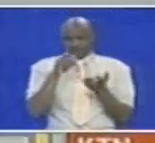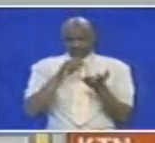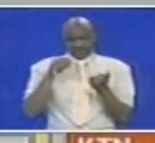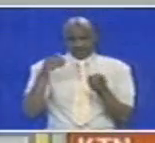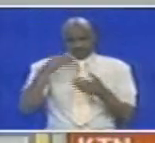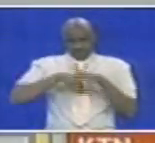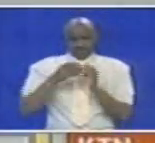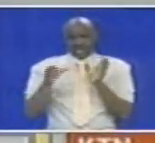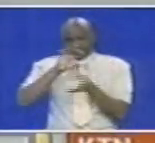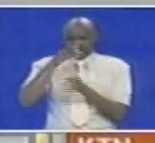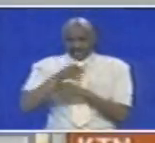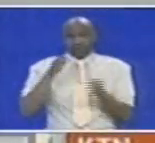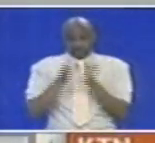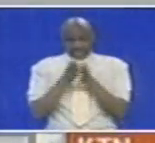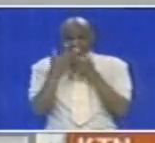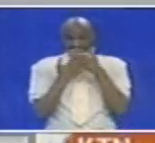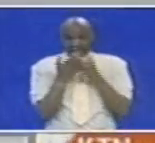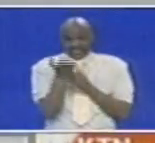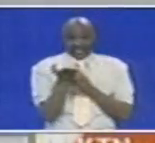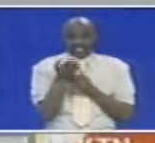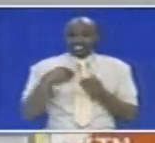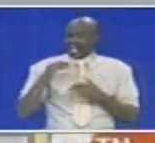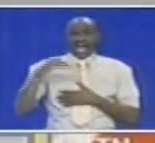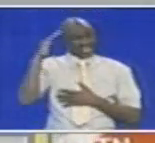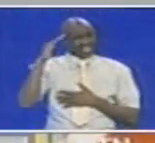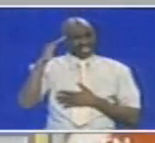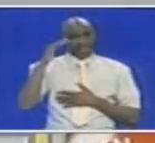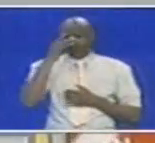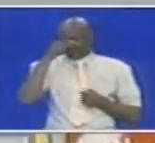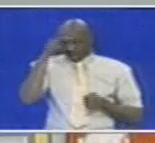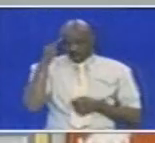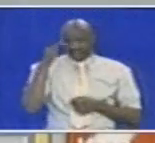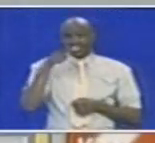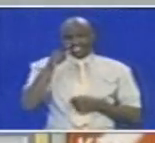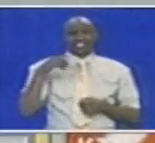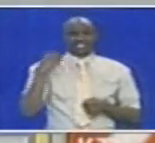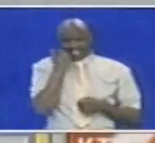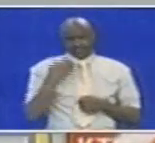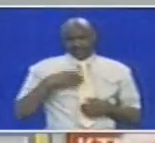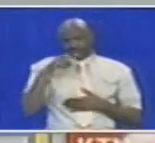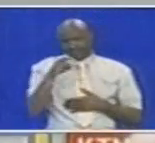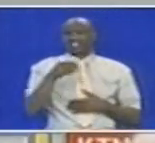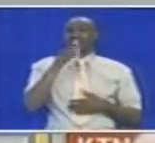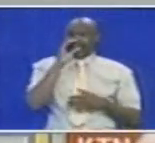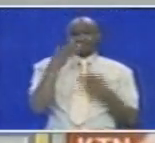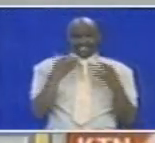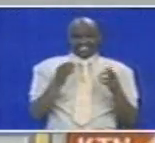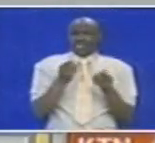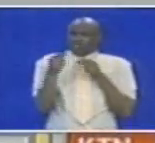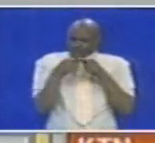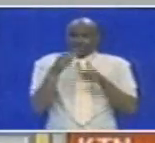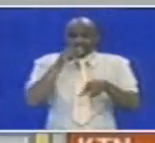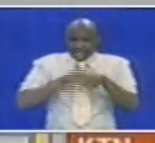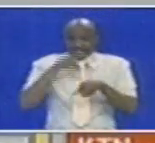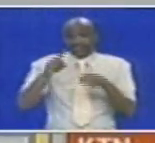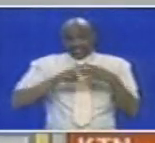of the blood that are in the market is very high, because the patients have drunk and within a short time, as